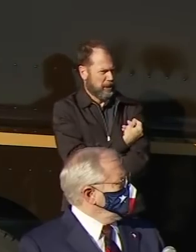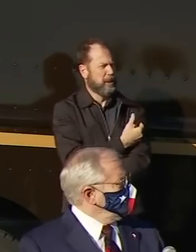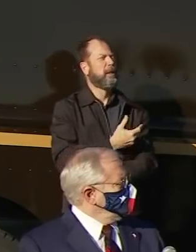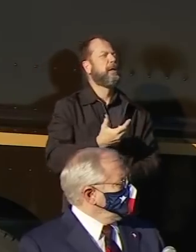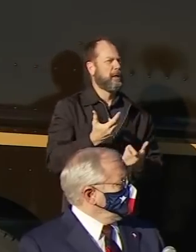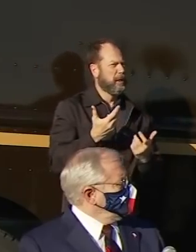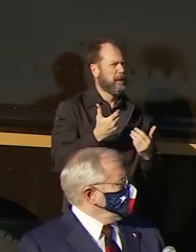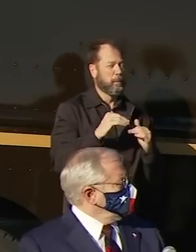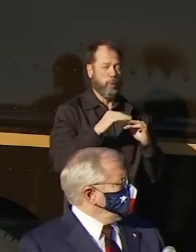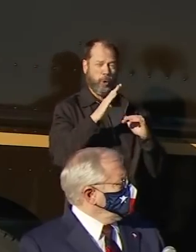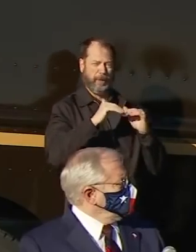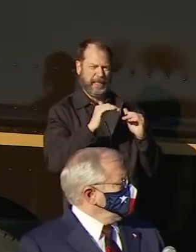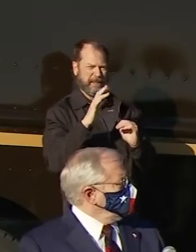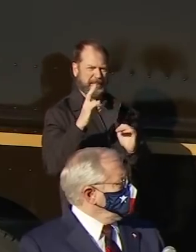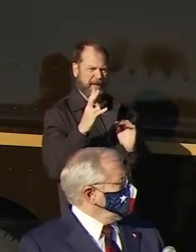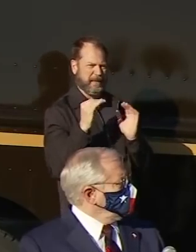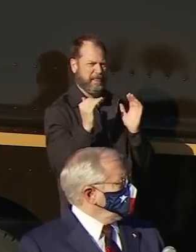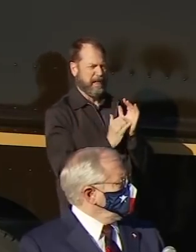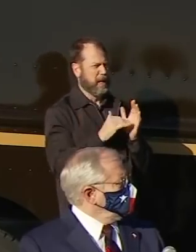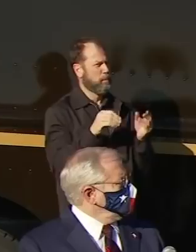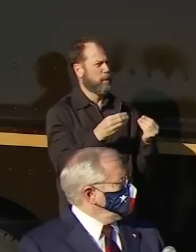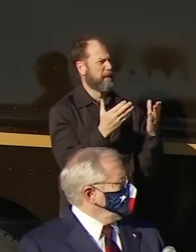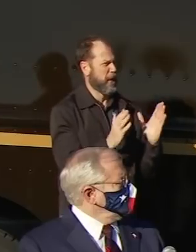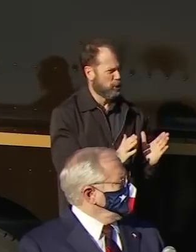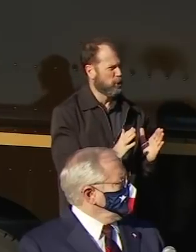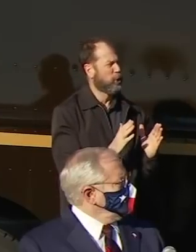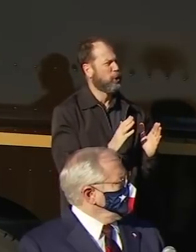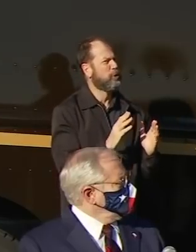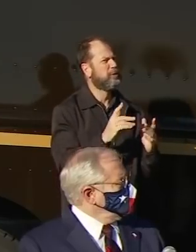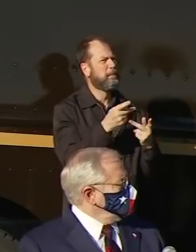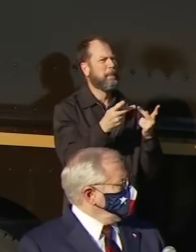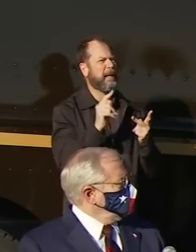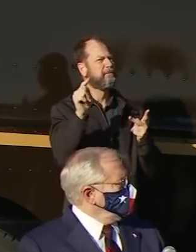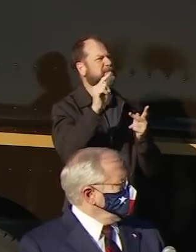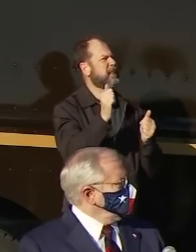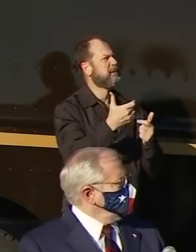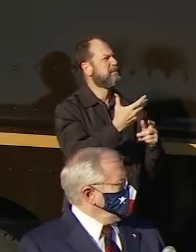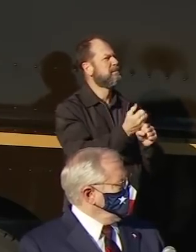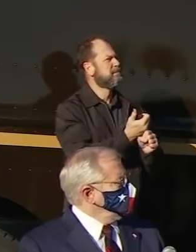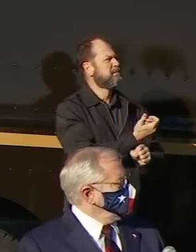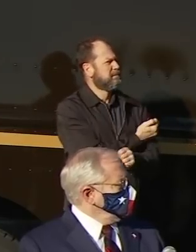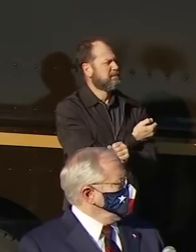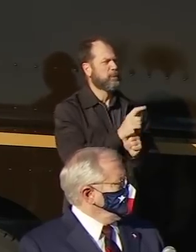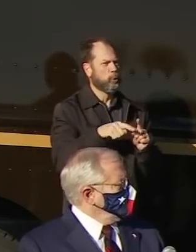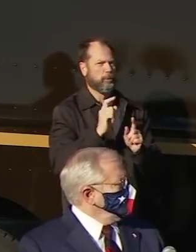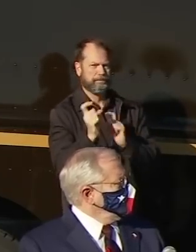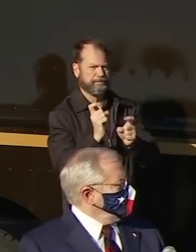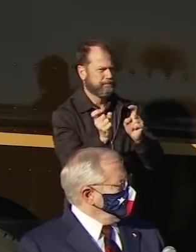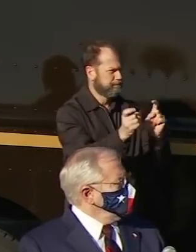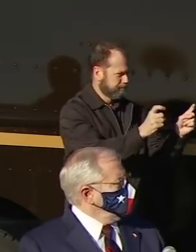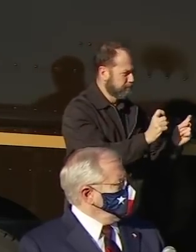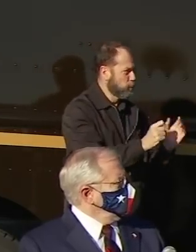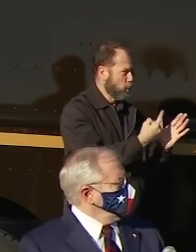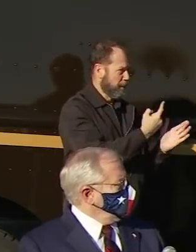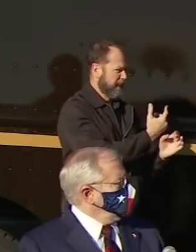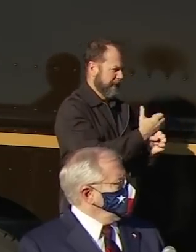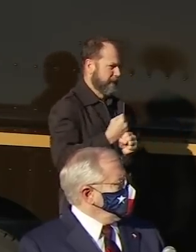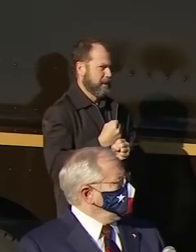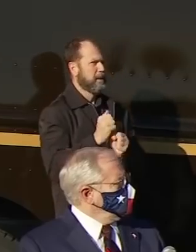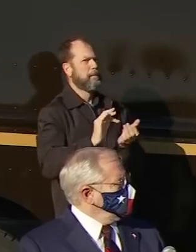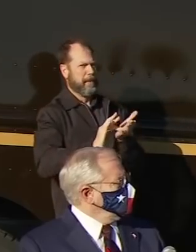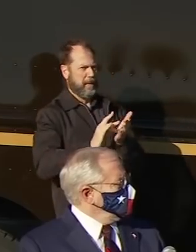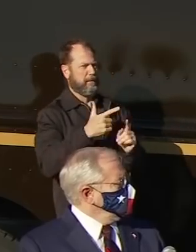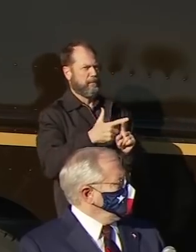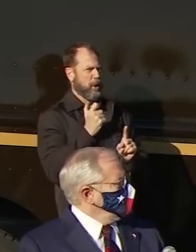than 7,000 providers that are lined up, prepared to distribute this once they receive the medicine